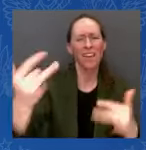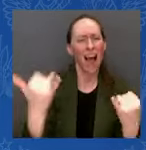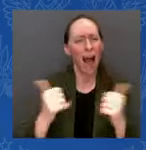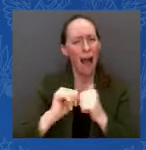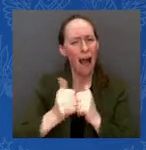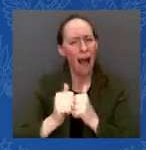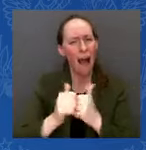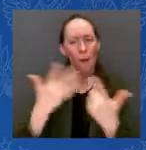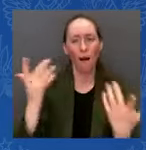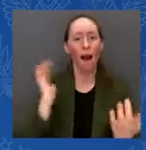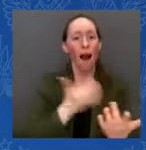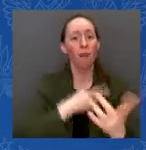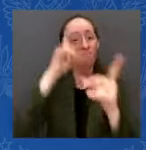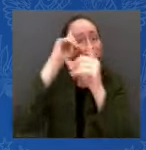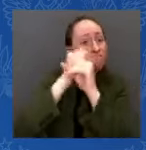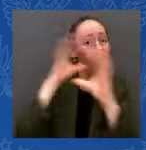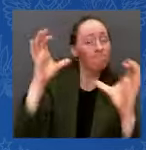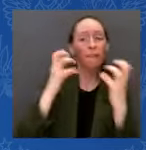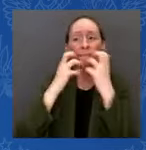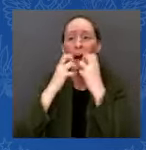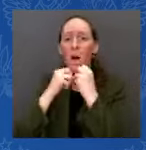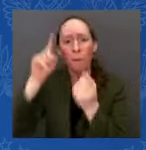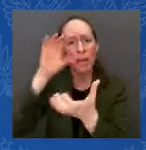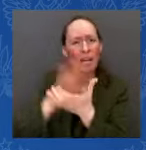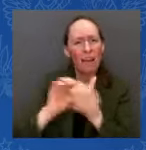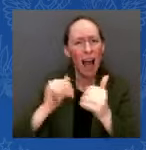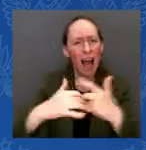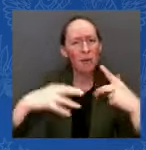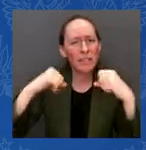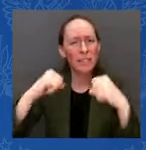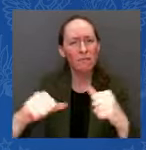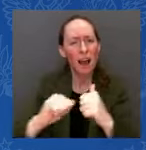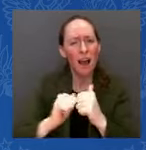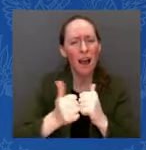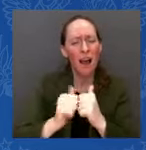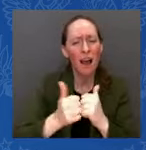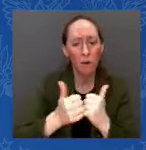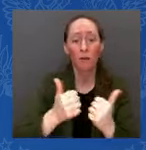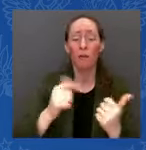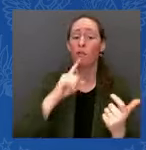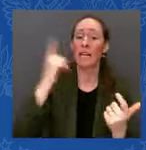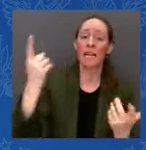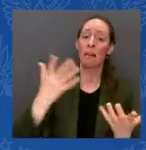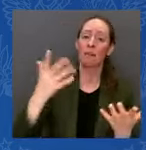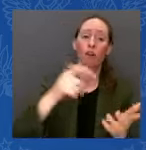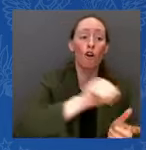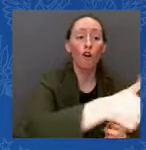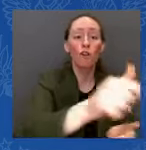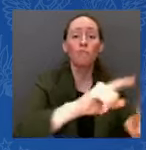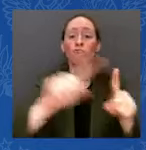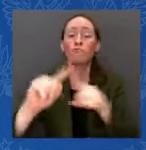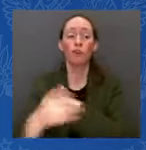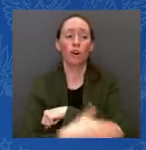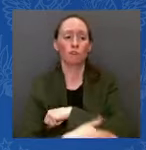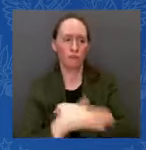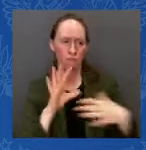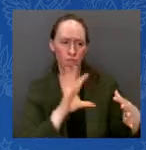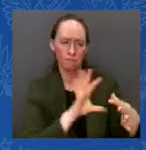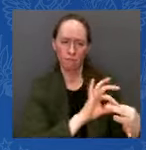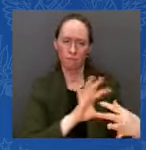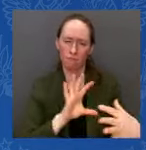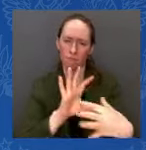our relationships with others. And those alliances will be strengthened through AUKUS, the most